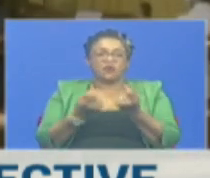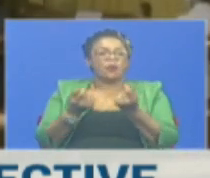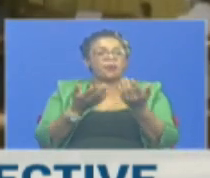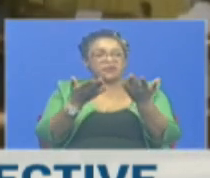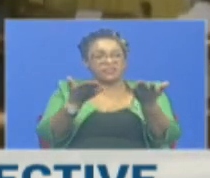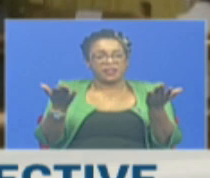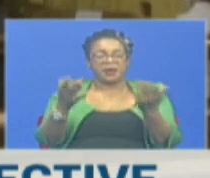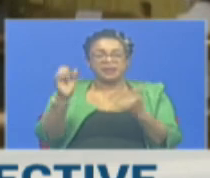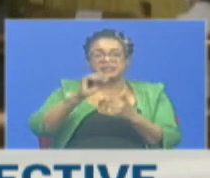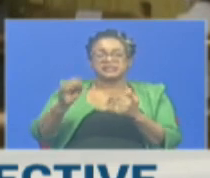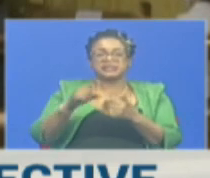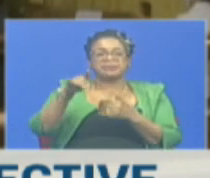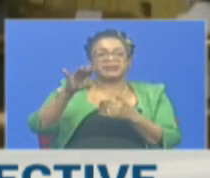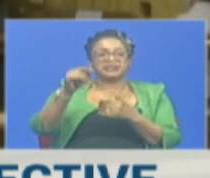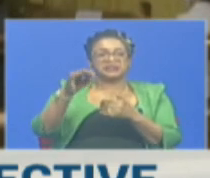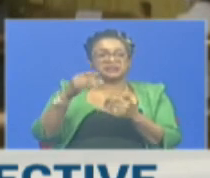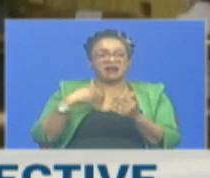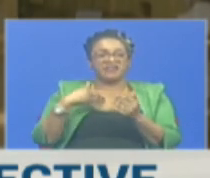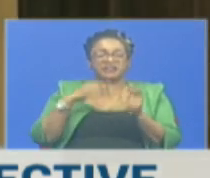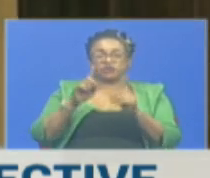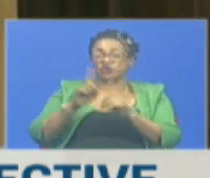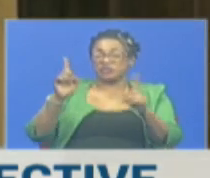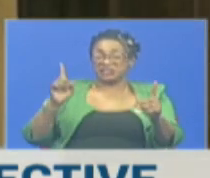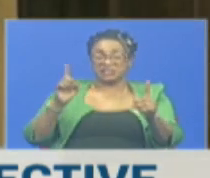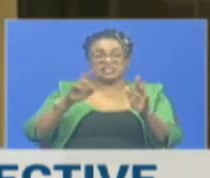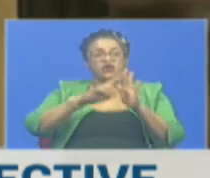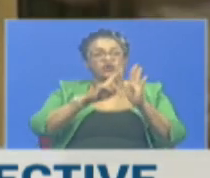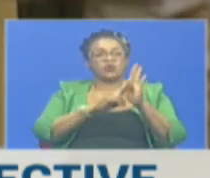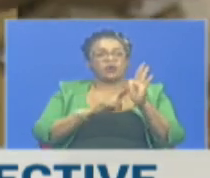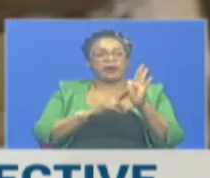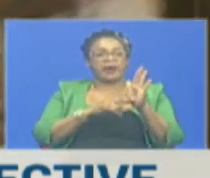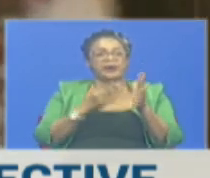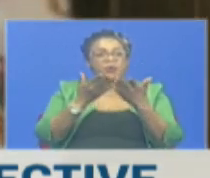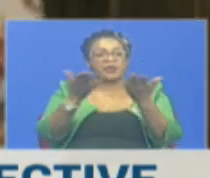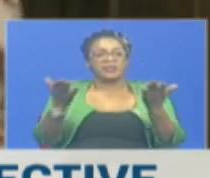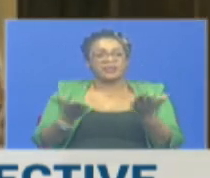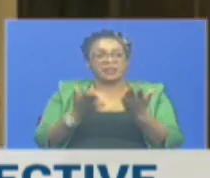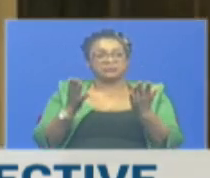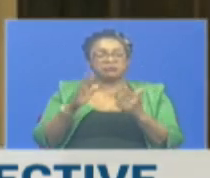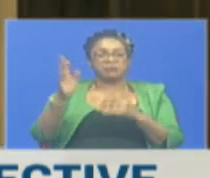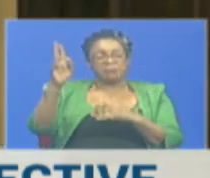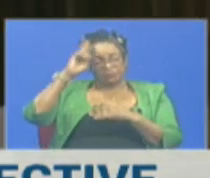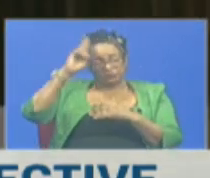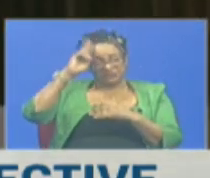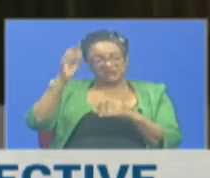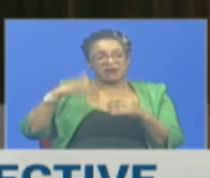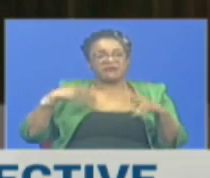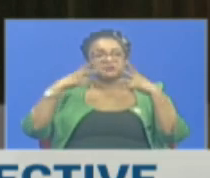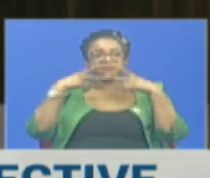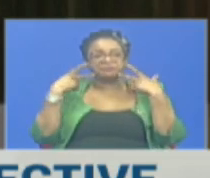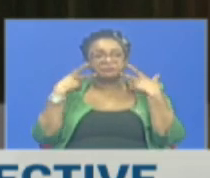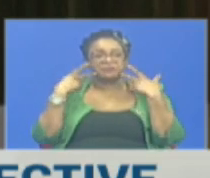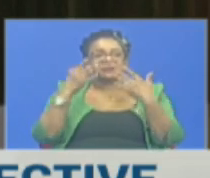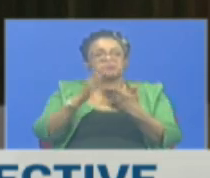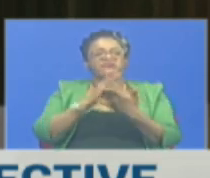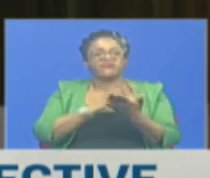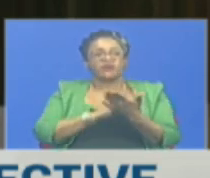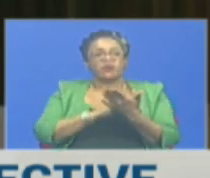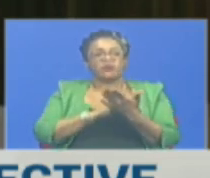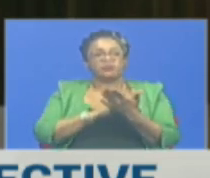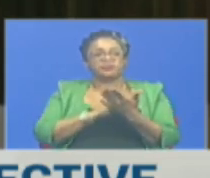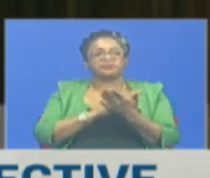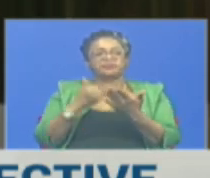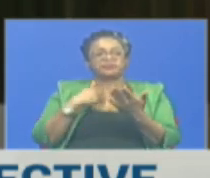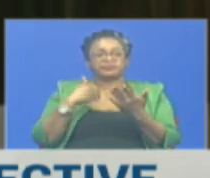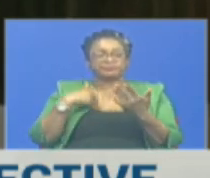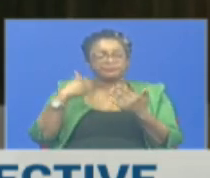Peter's observing social distancing rules and were watched by police officers wearing face masks before having their temperatures taken